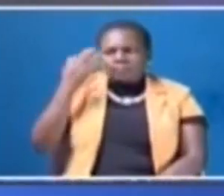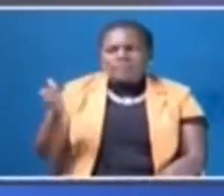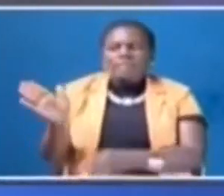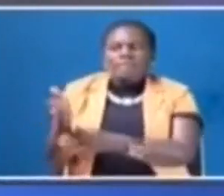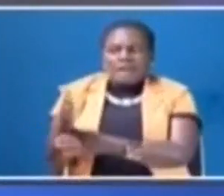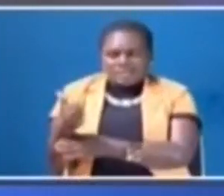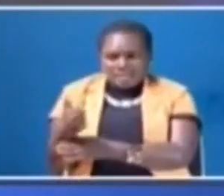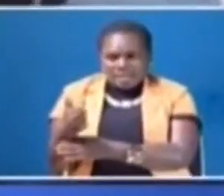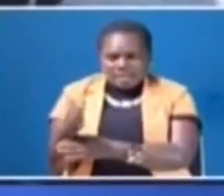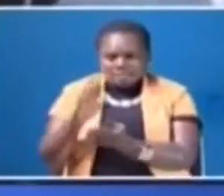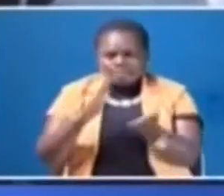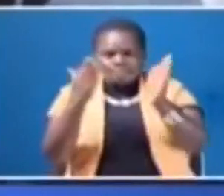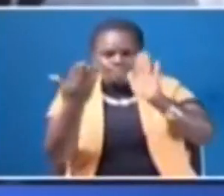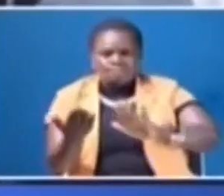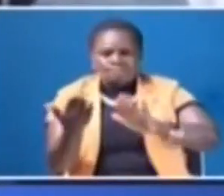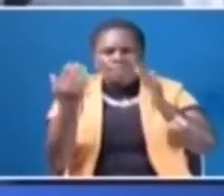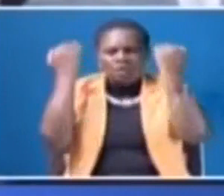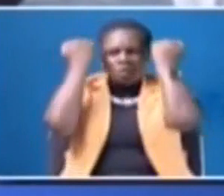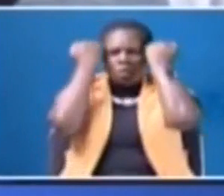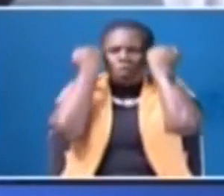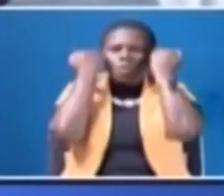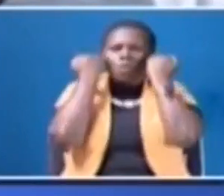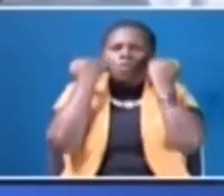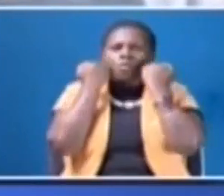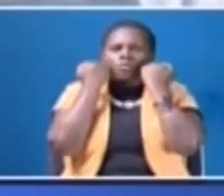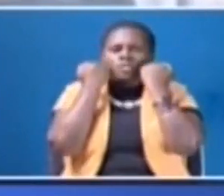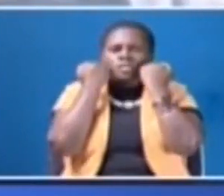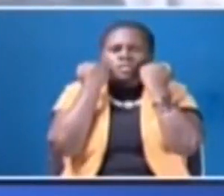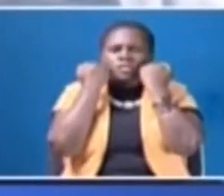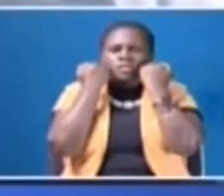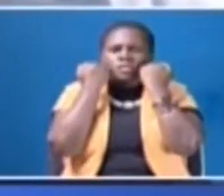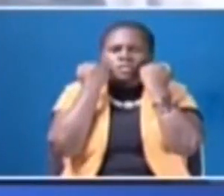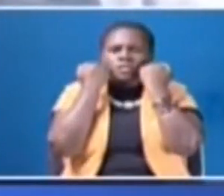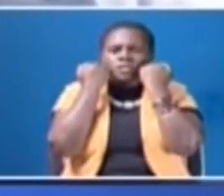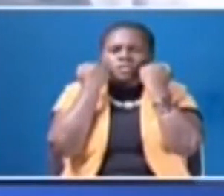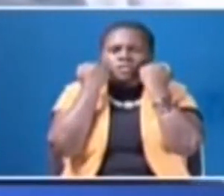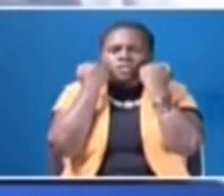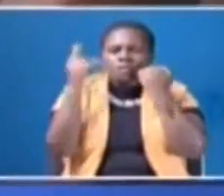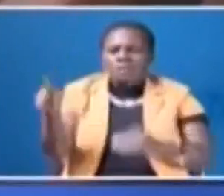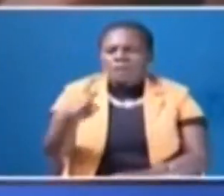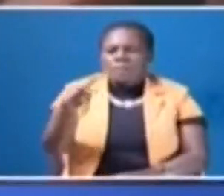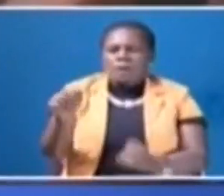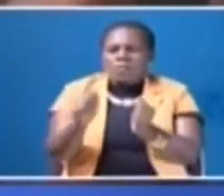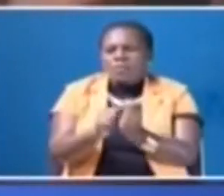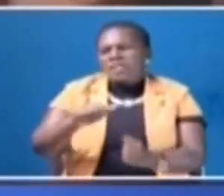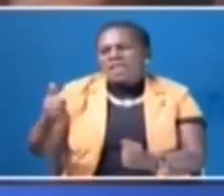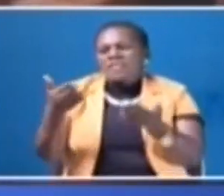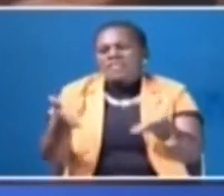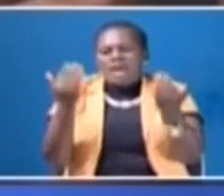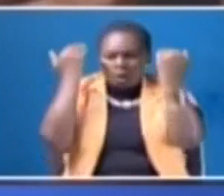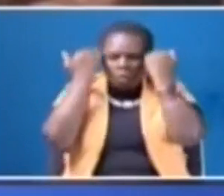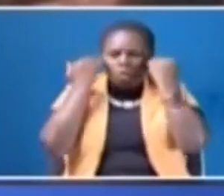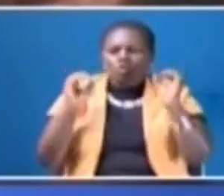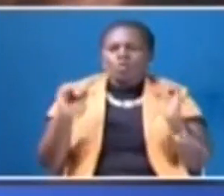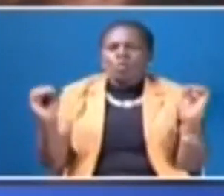Thursday, Jafar was arraigned at the Marsabit Law Court before Magistrate Tom Wafula and charged jointly with others not before